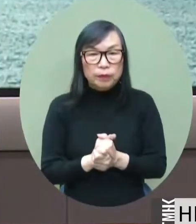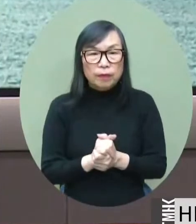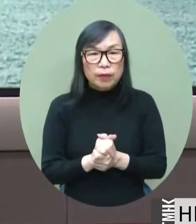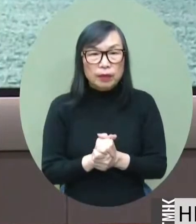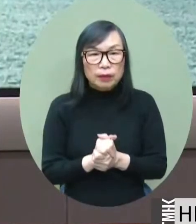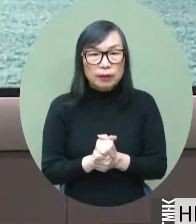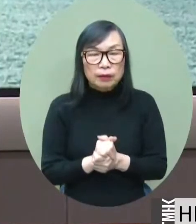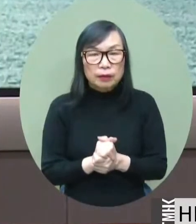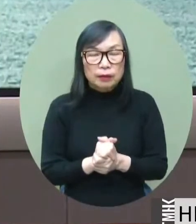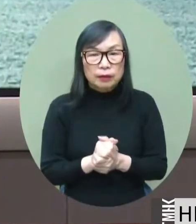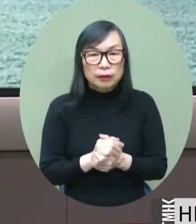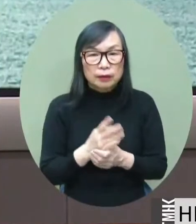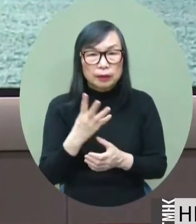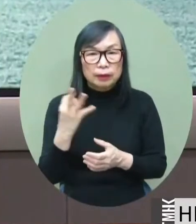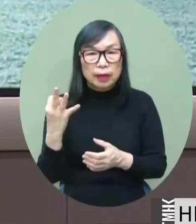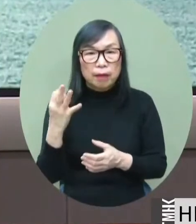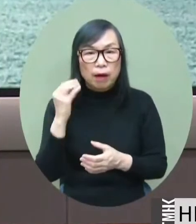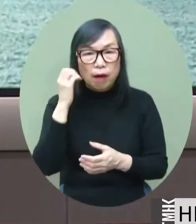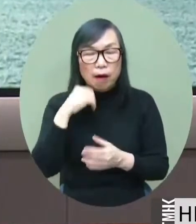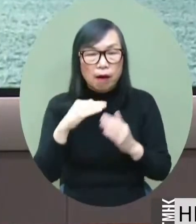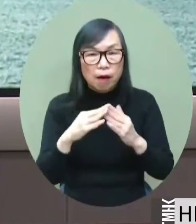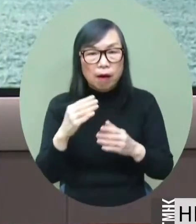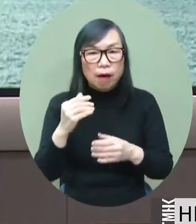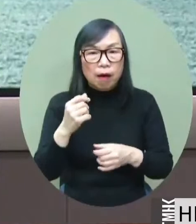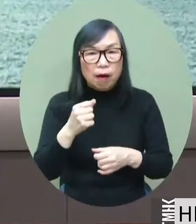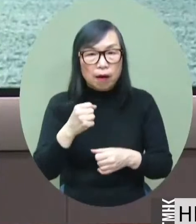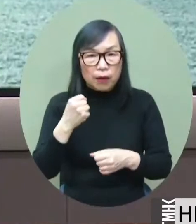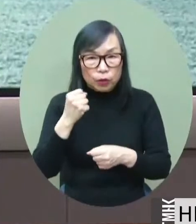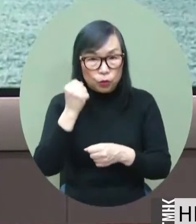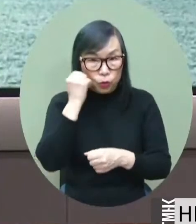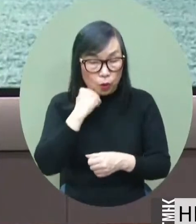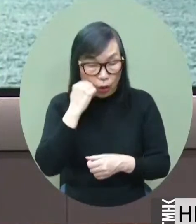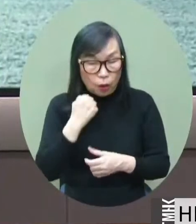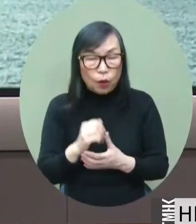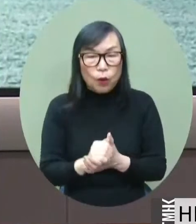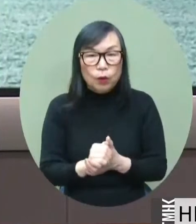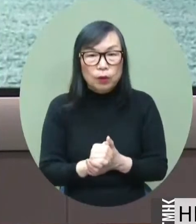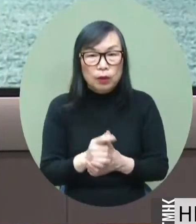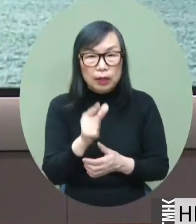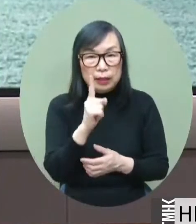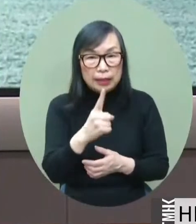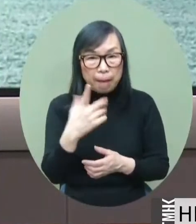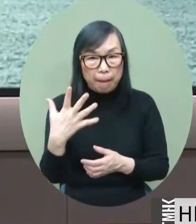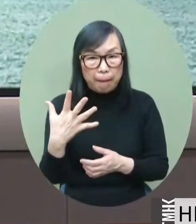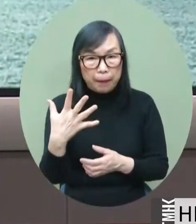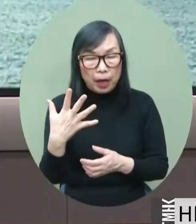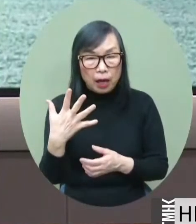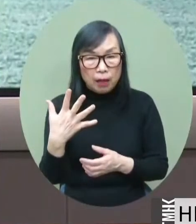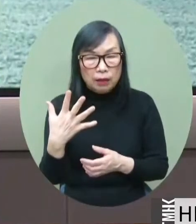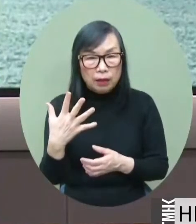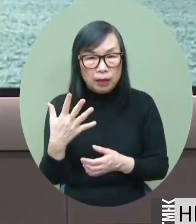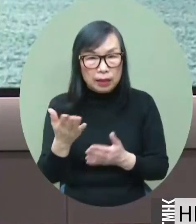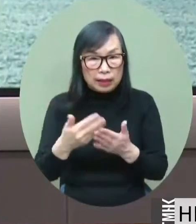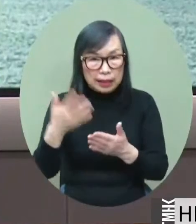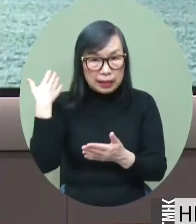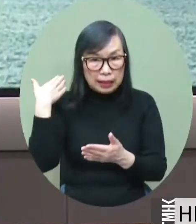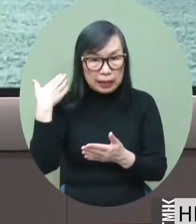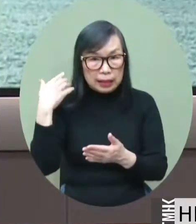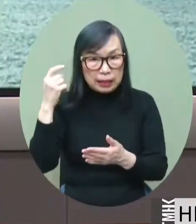cases reported to you. 43 RCHGs involving about 50 residents, and there were